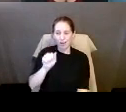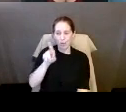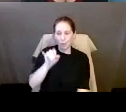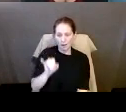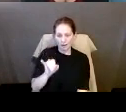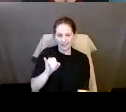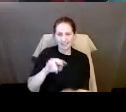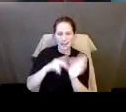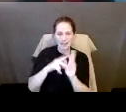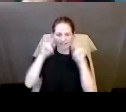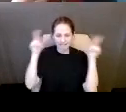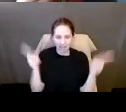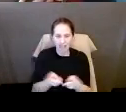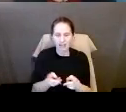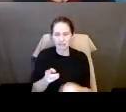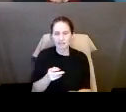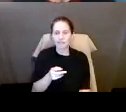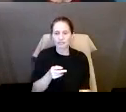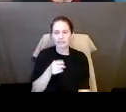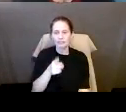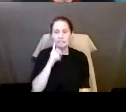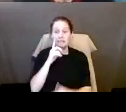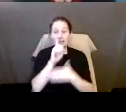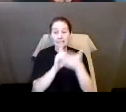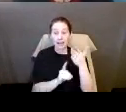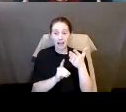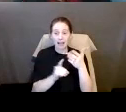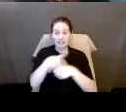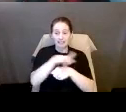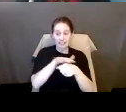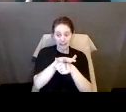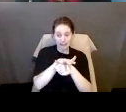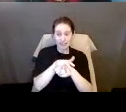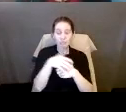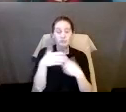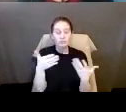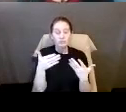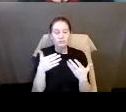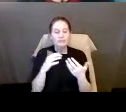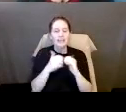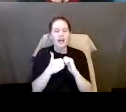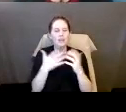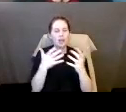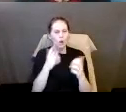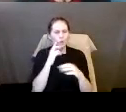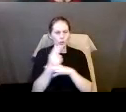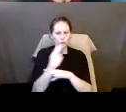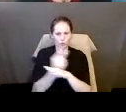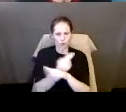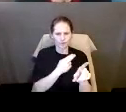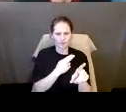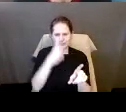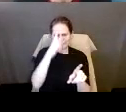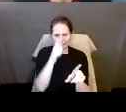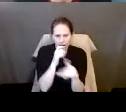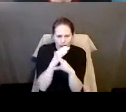a valley area. And they designed this space basically in the way that they wanted to use it because it wasn't